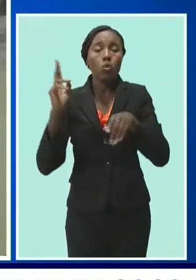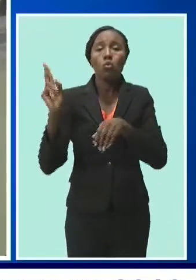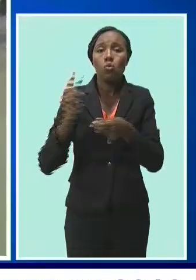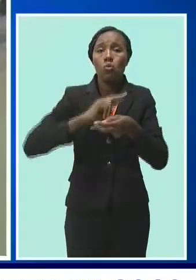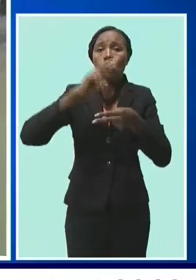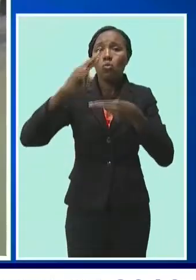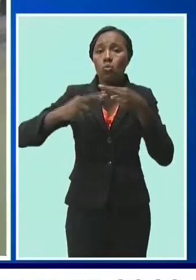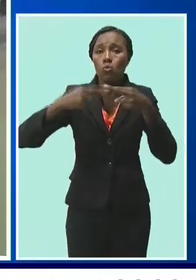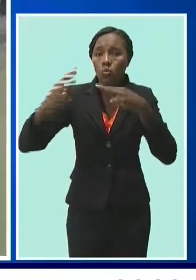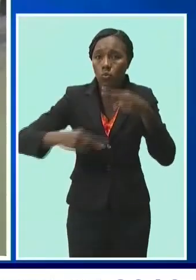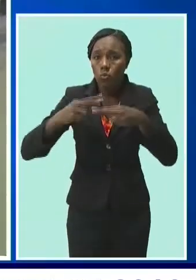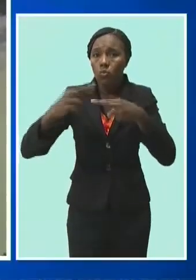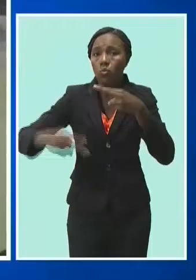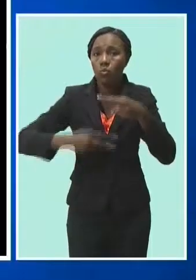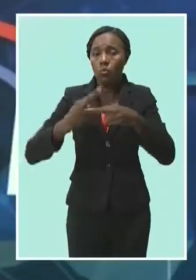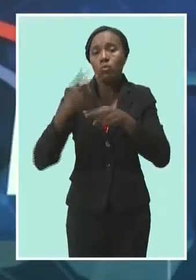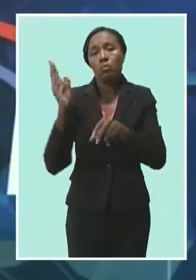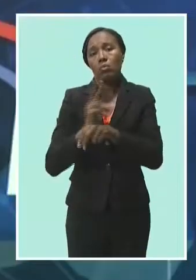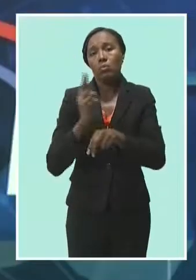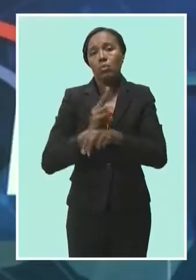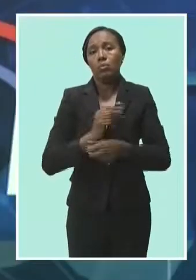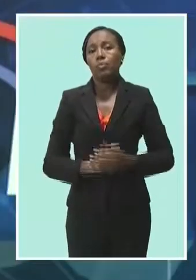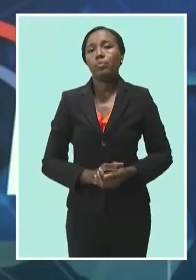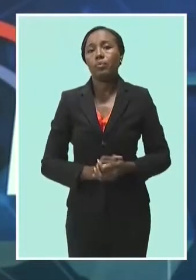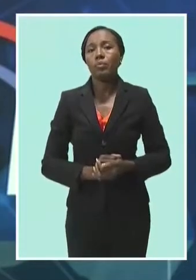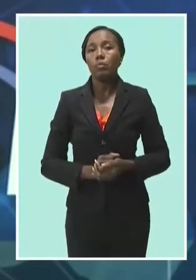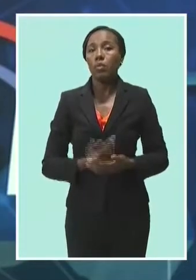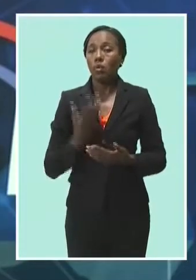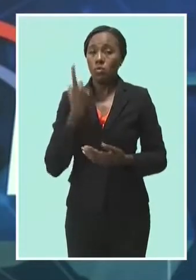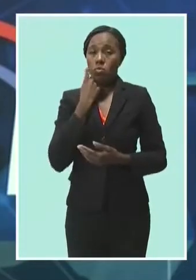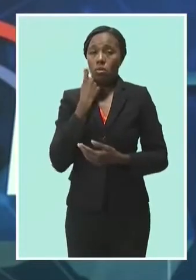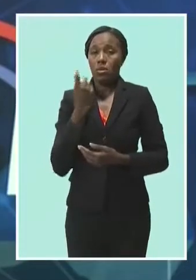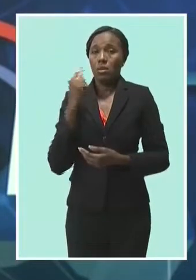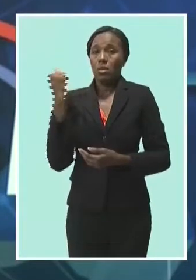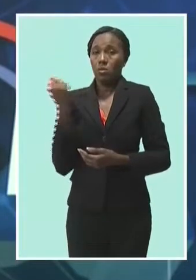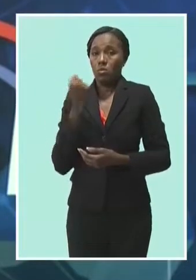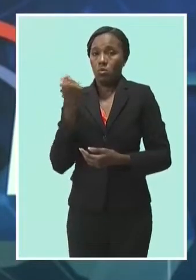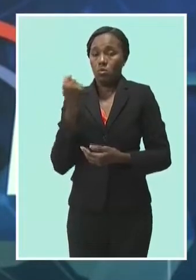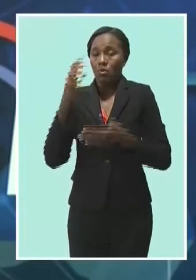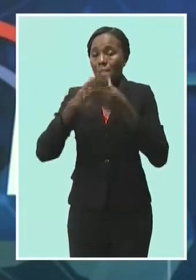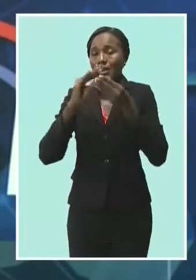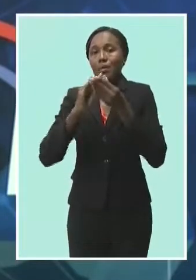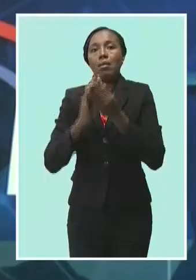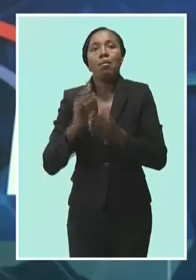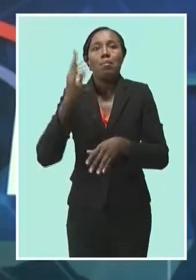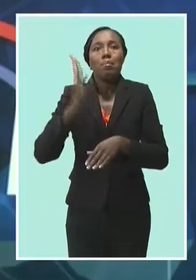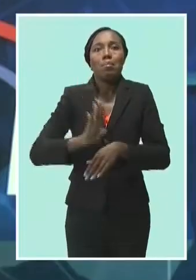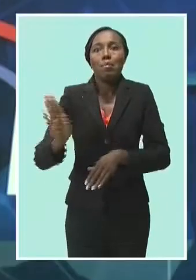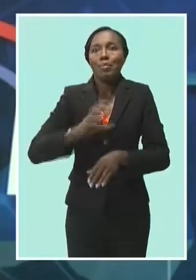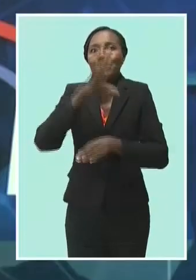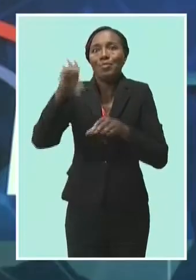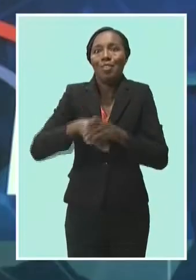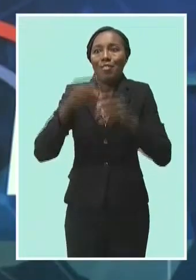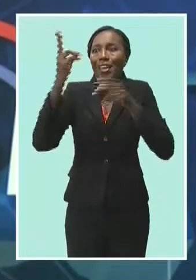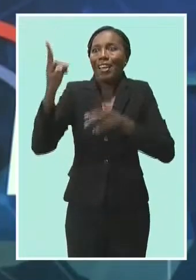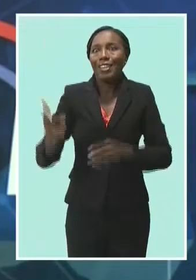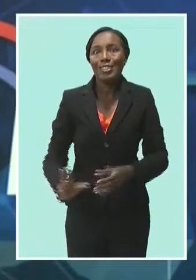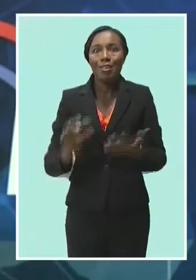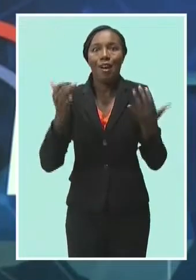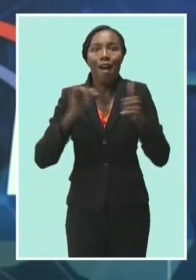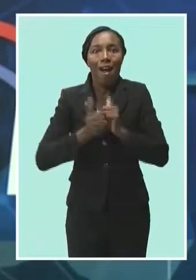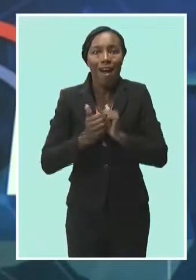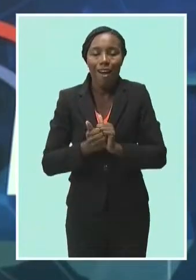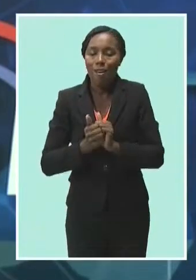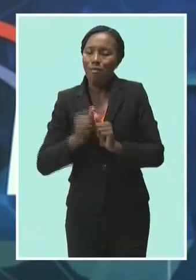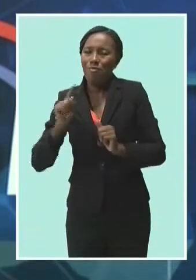that doesn't always work. Now, on Tuesday, we broke the news that Barbados has created history by becoming the first small